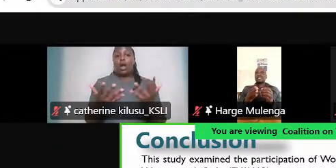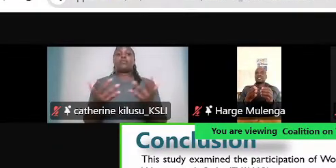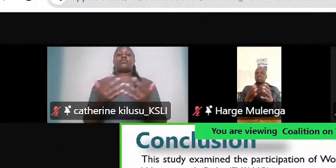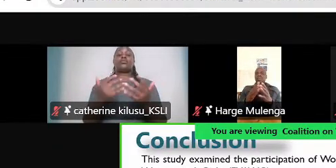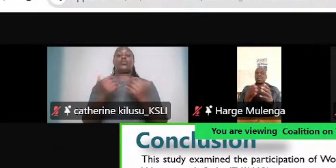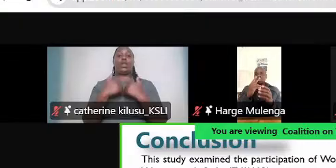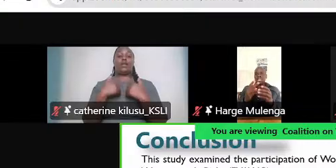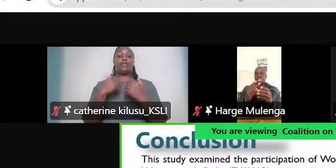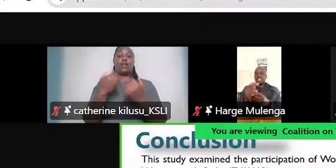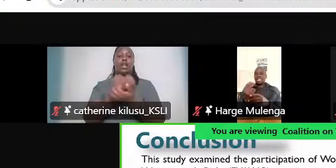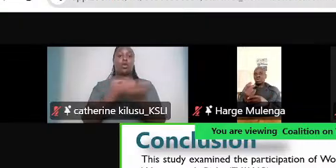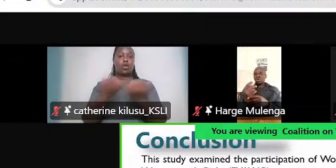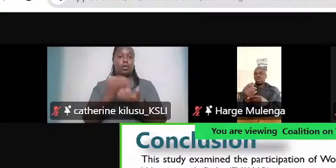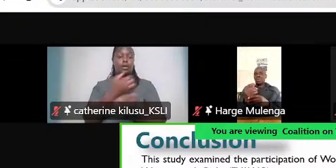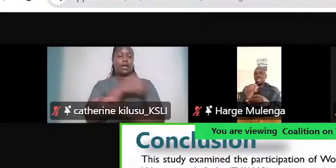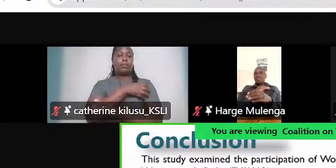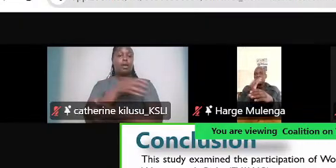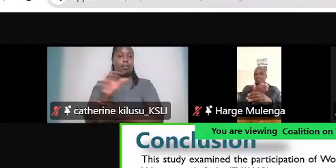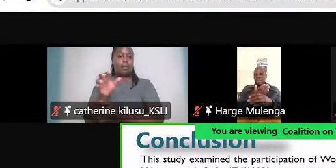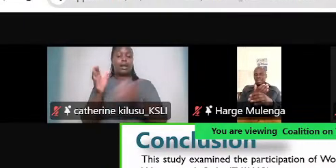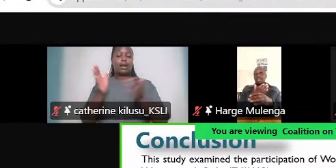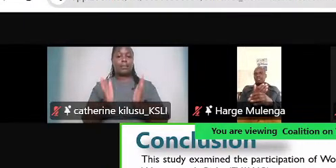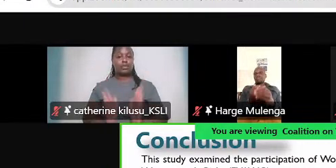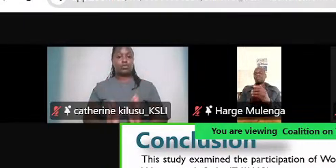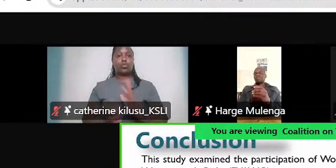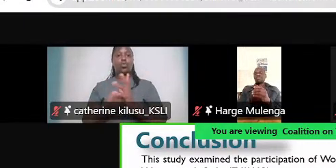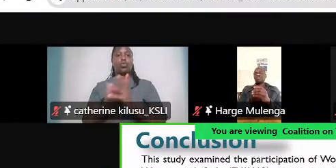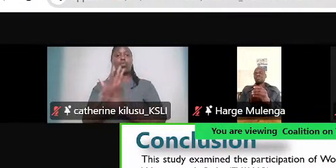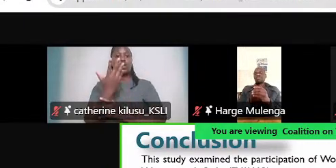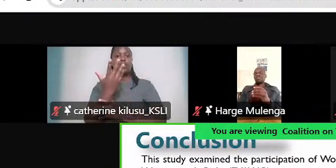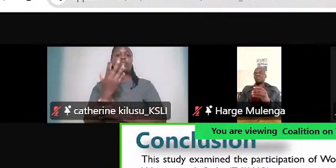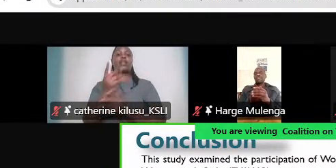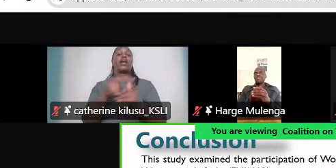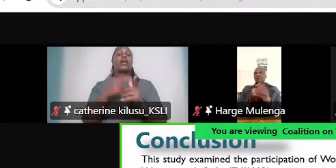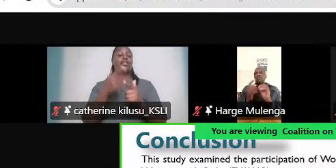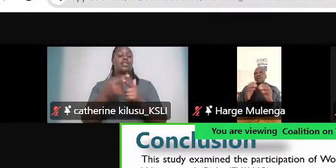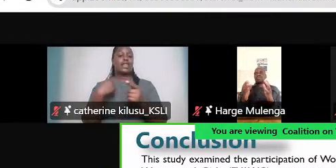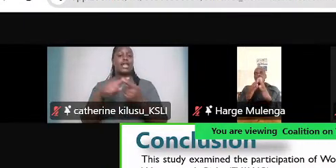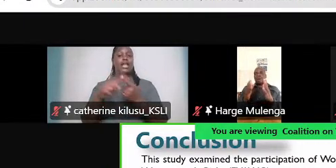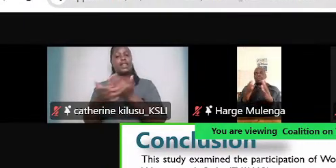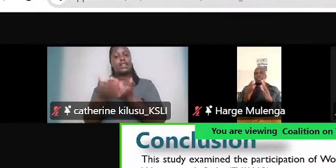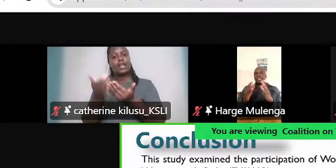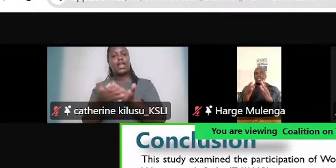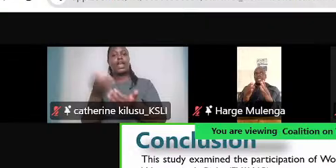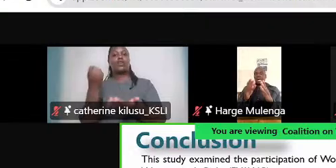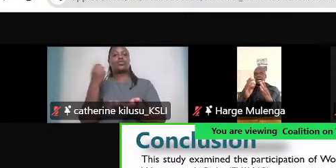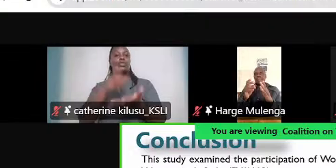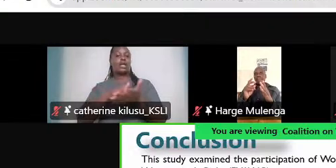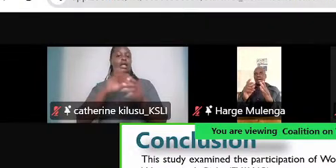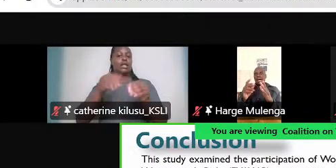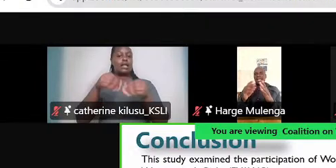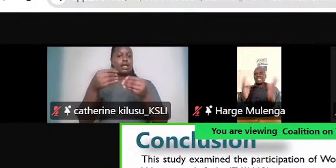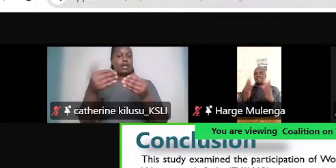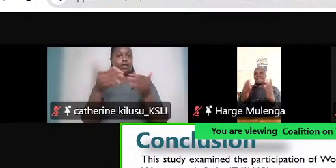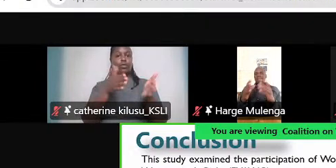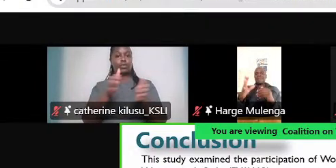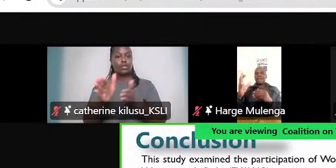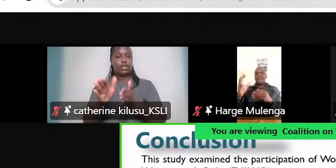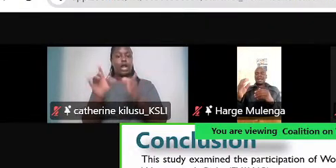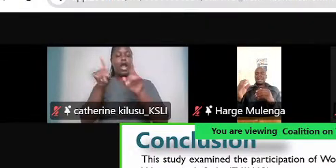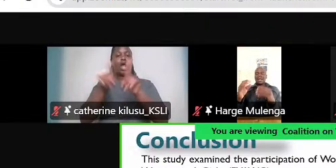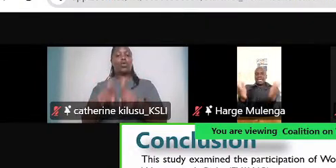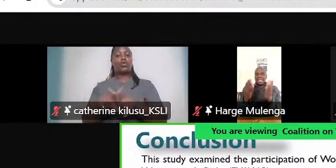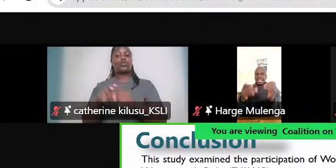personal growth, and then the survivor care so that they are given space and safe